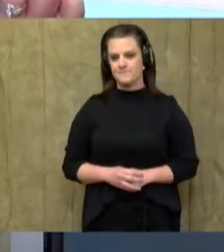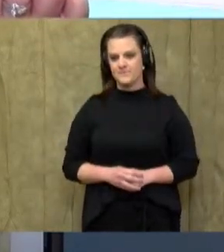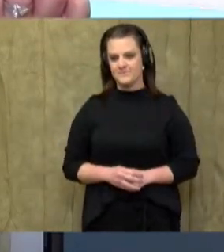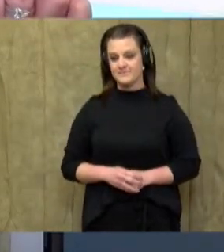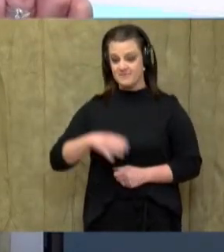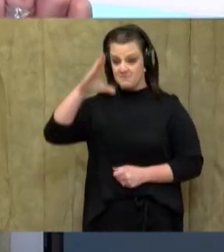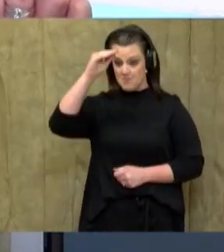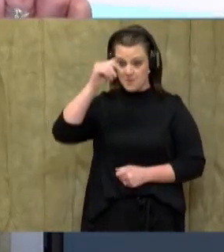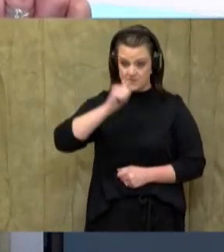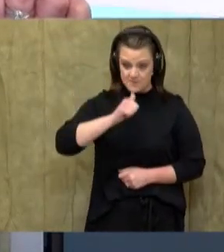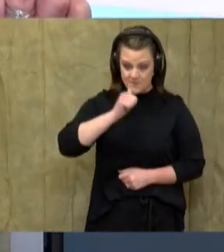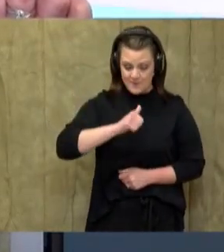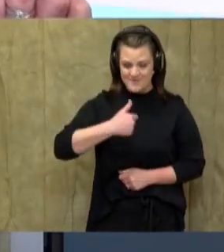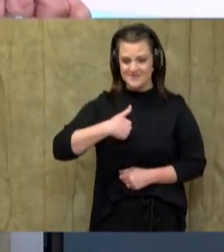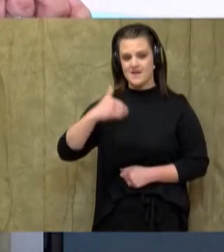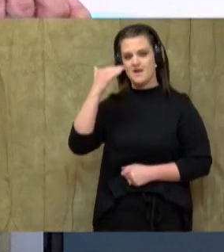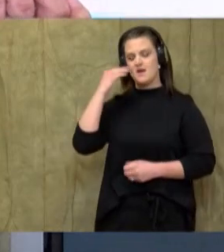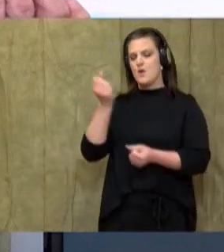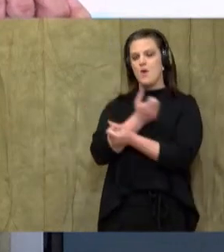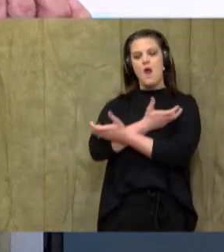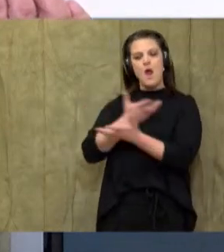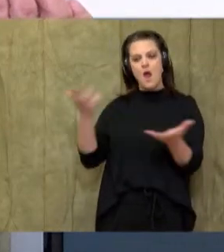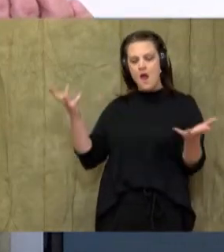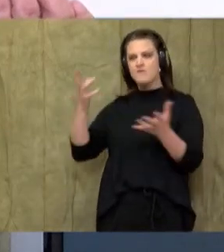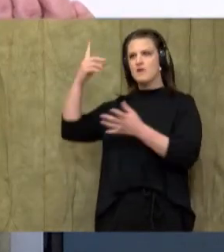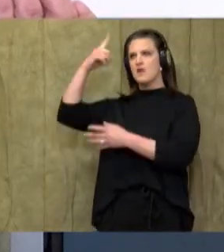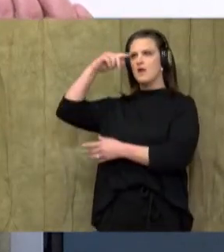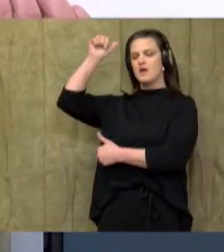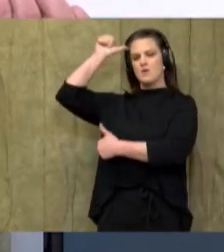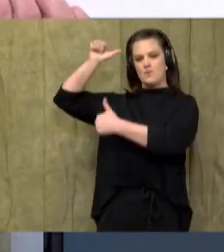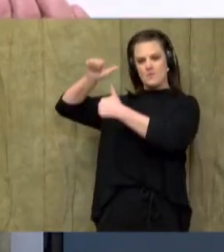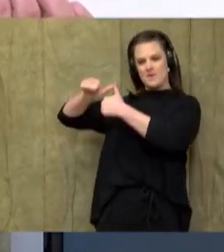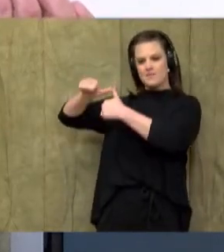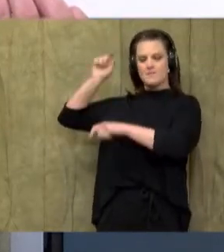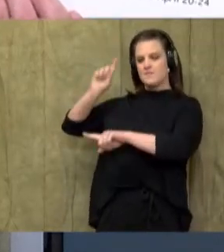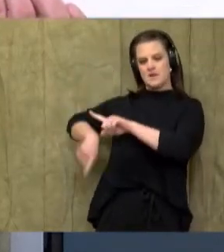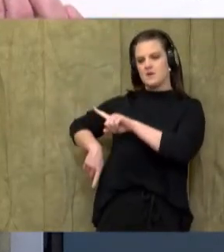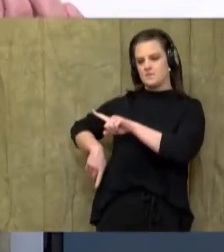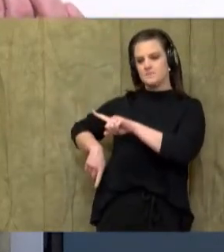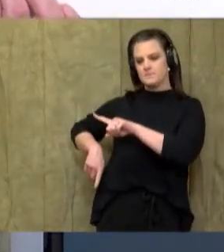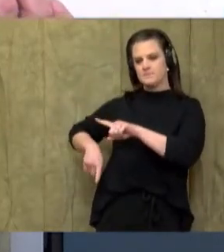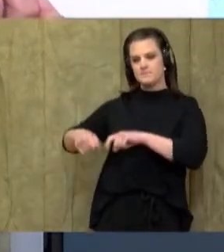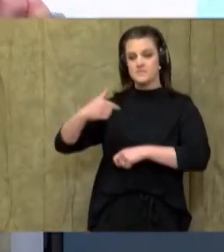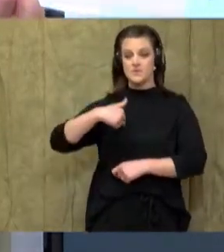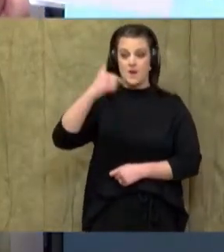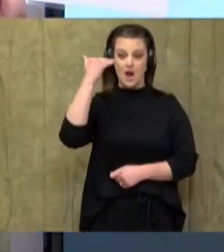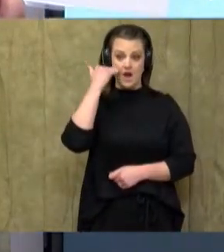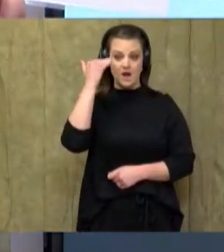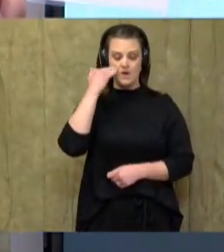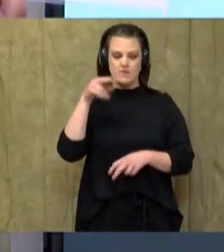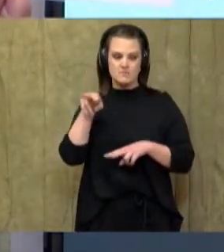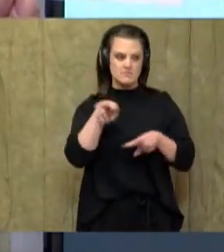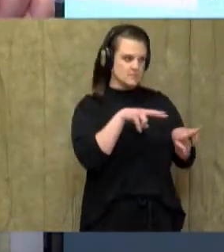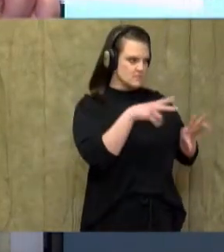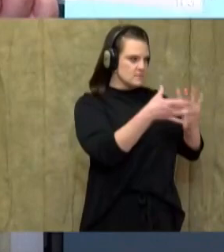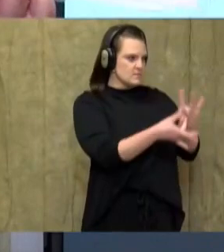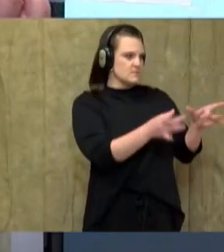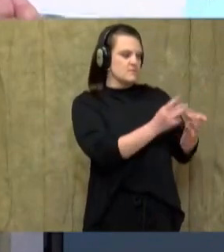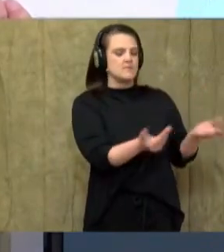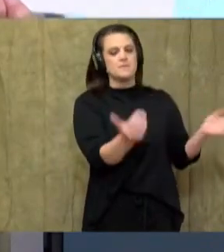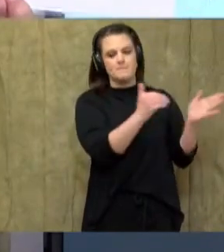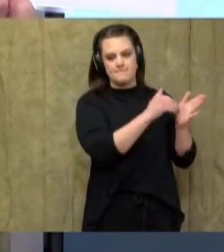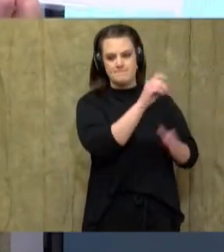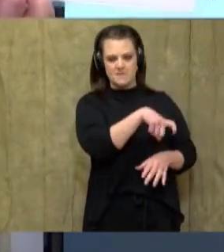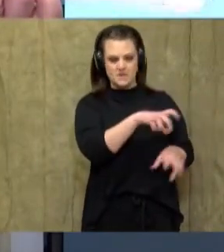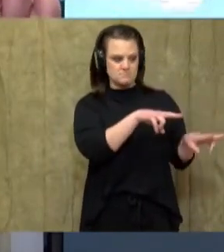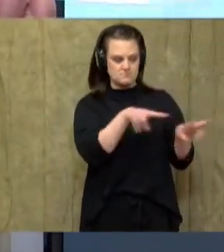and girls, that I can't remember everything that is stated in a text. So I know that I've got to go back to the text,